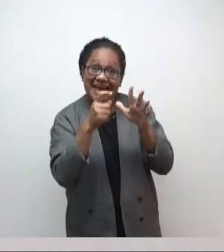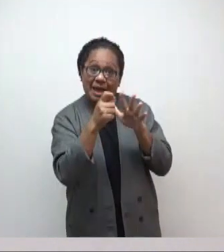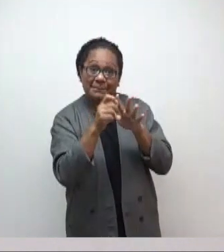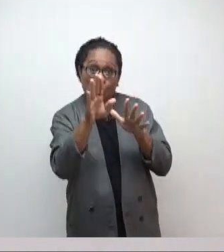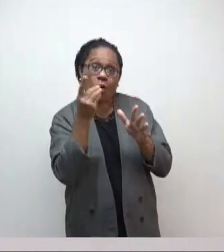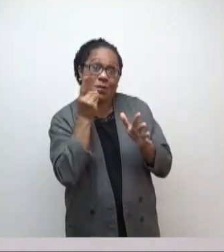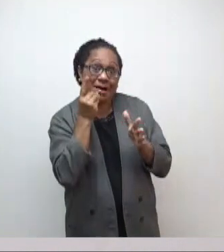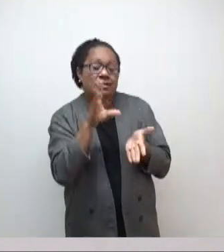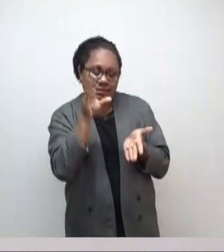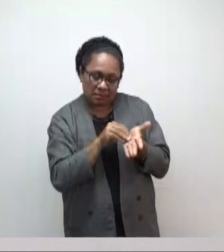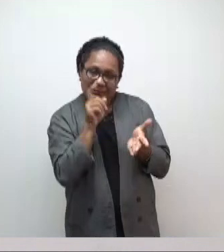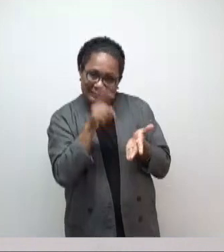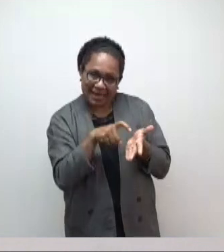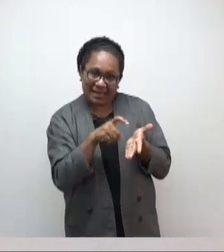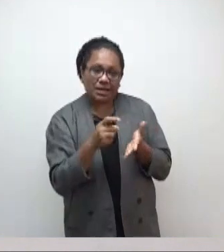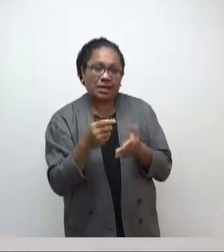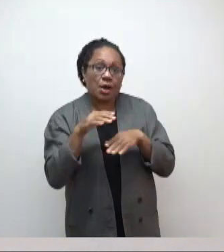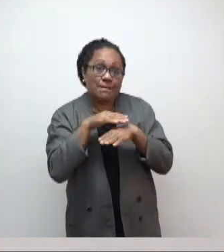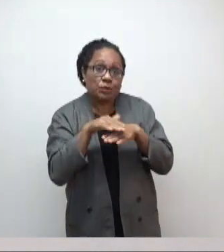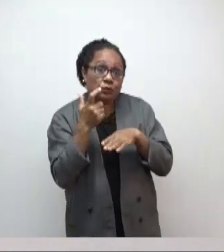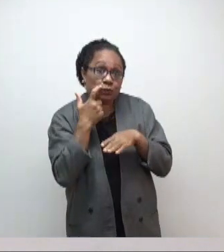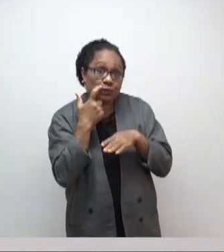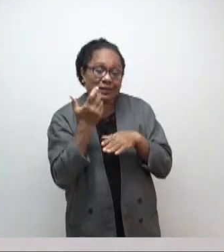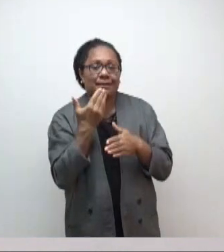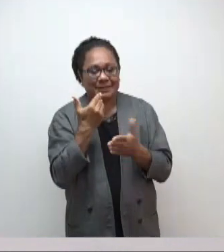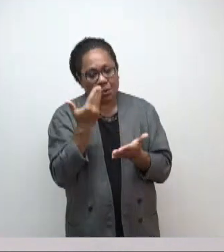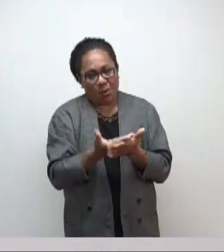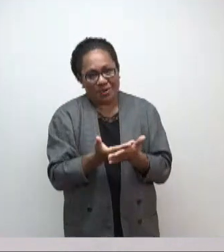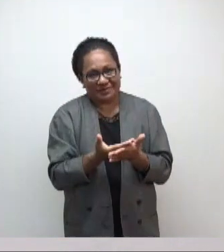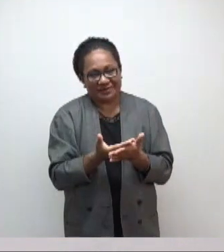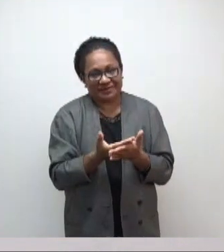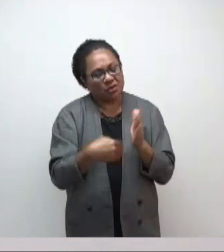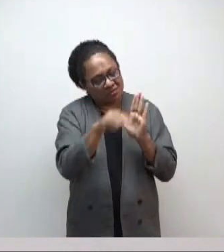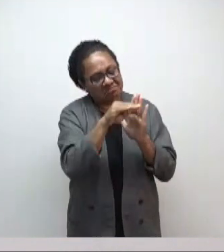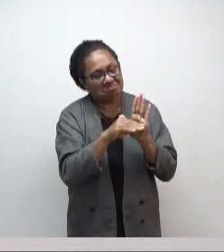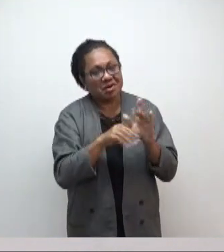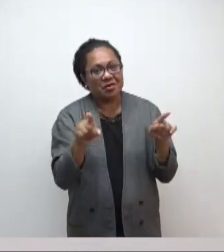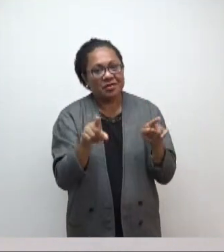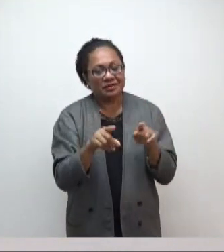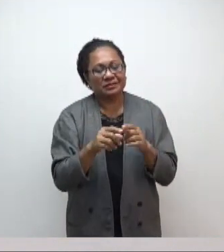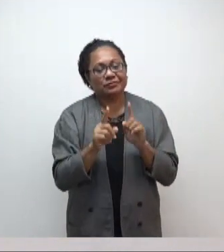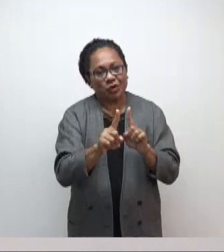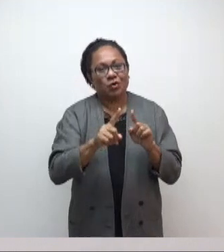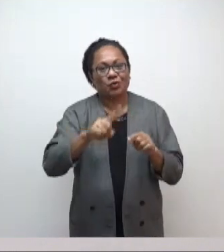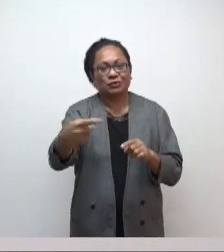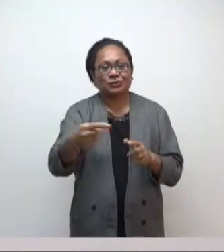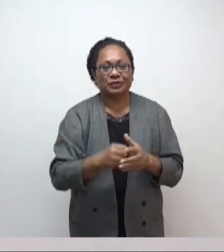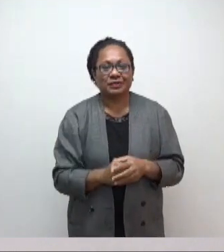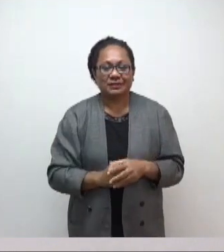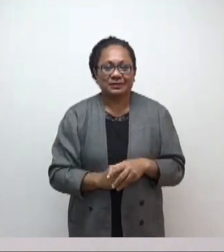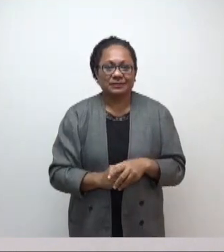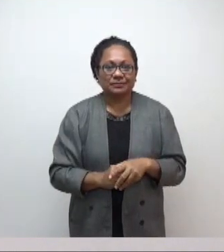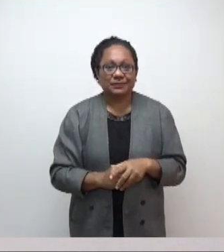everyone's phone with Bluetooth switched on. These relaxations are not for anyone to